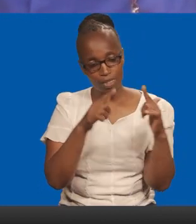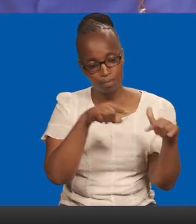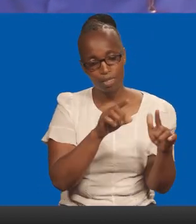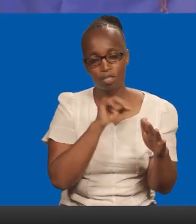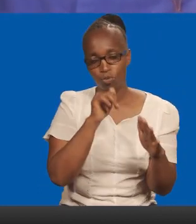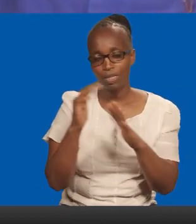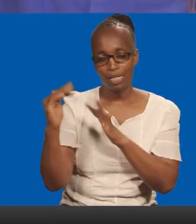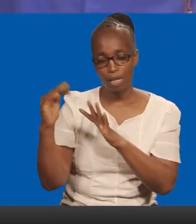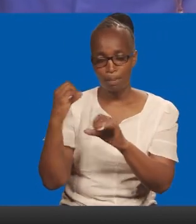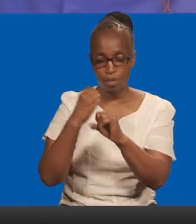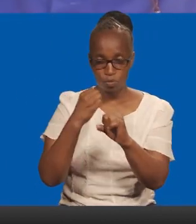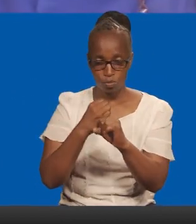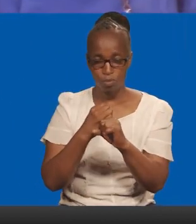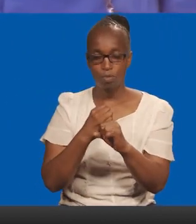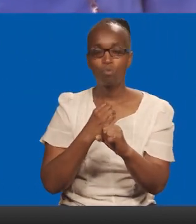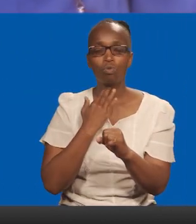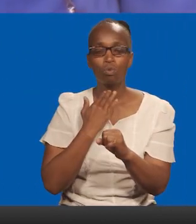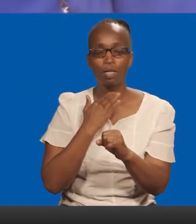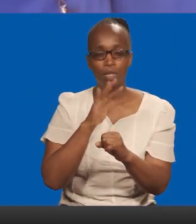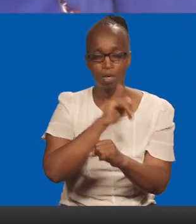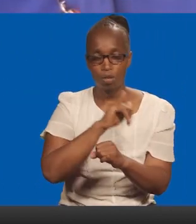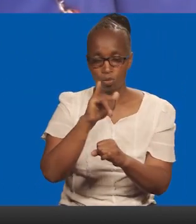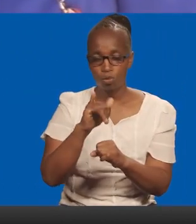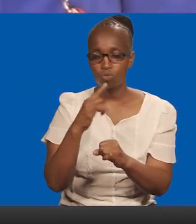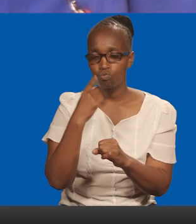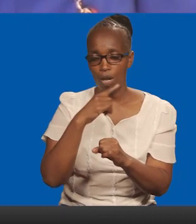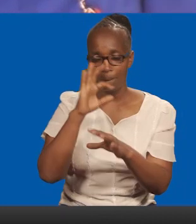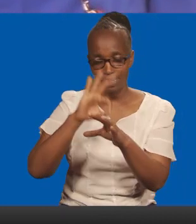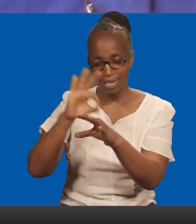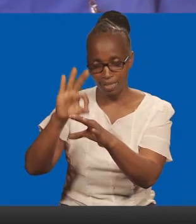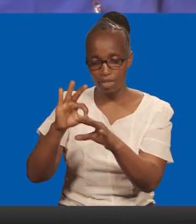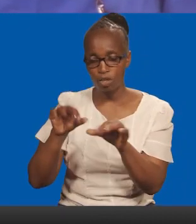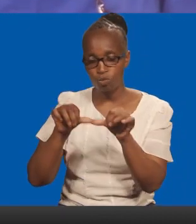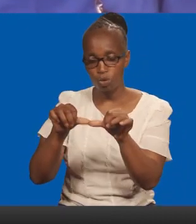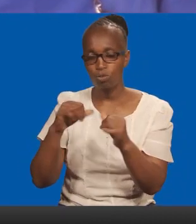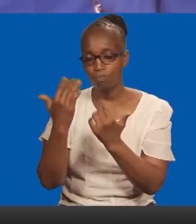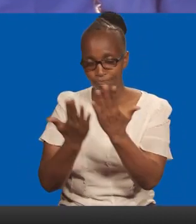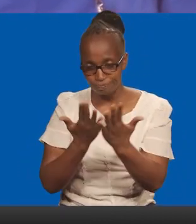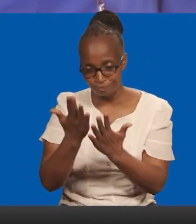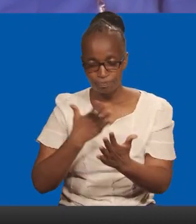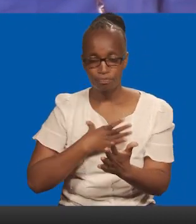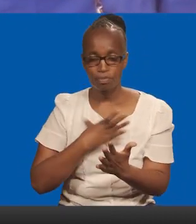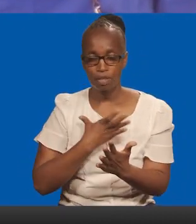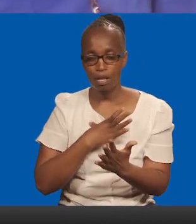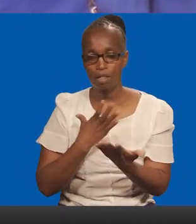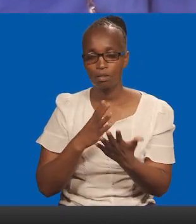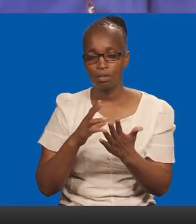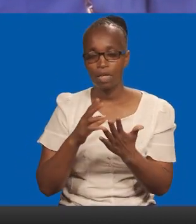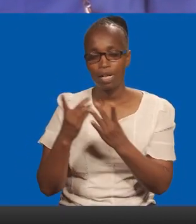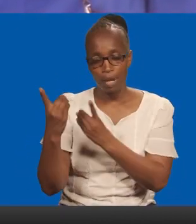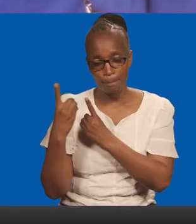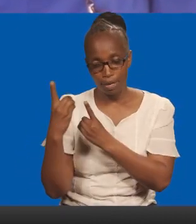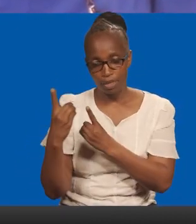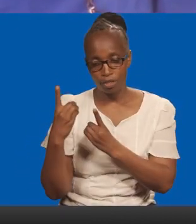our brothers and sisters who are elected leaders serve the people according to their mandate, which